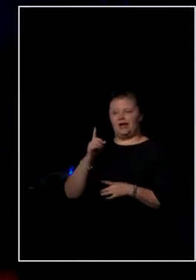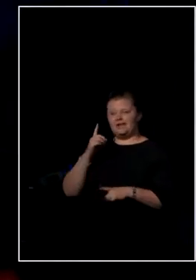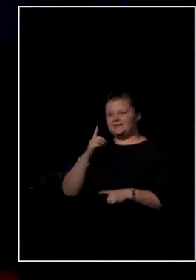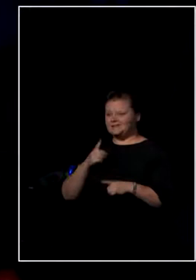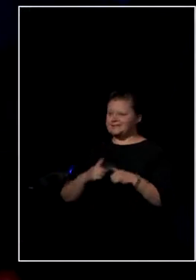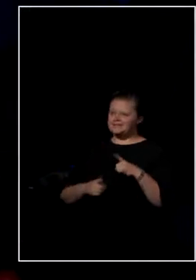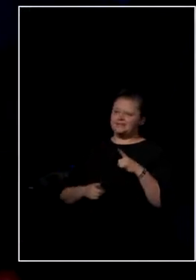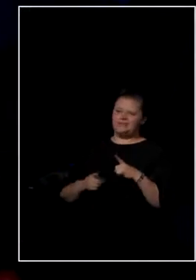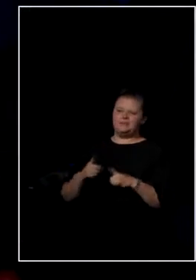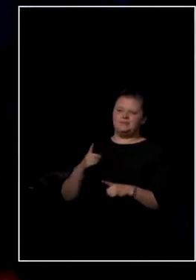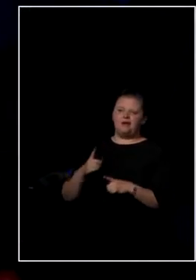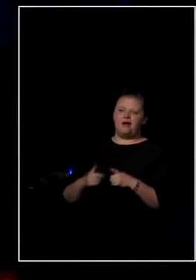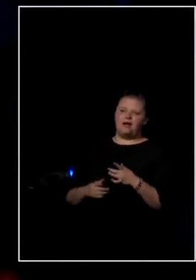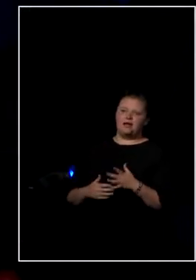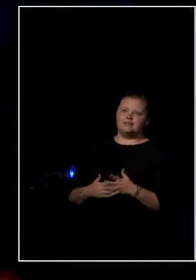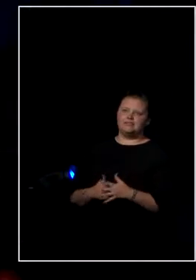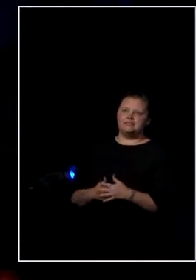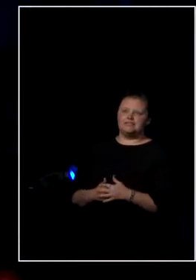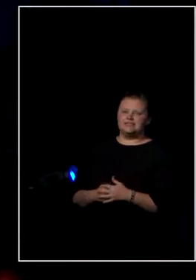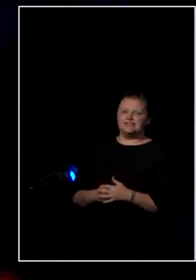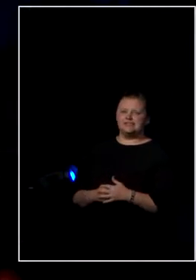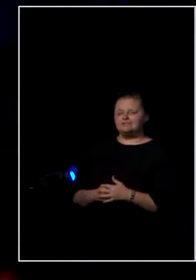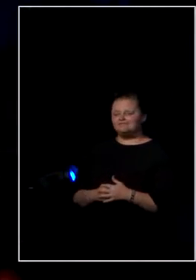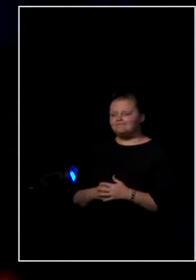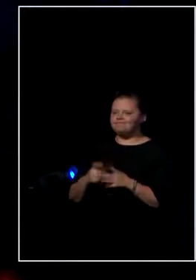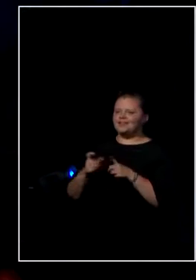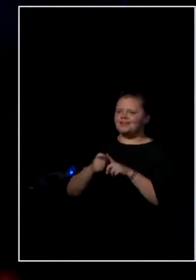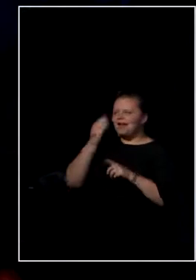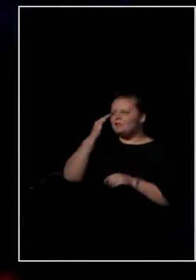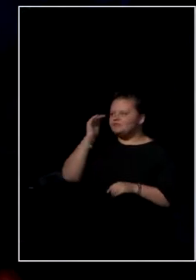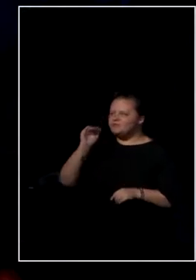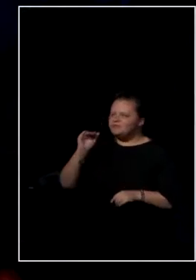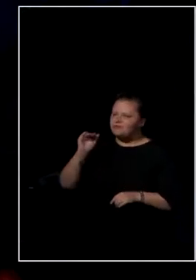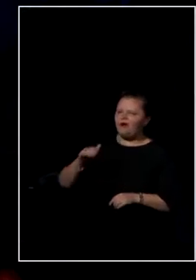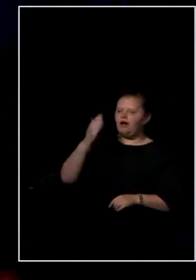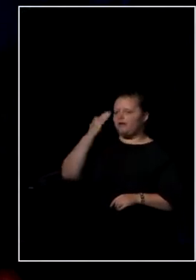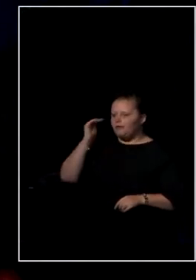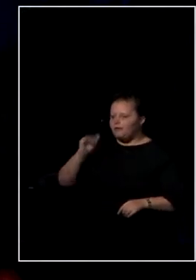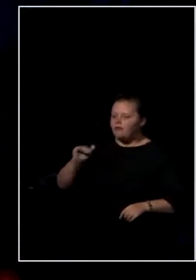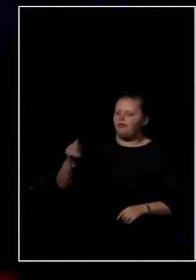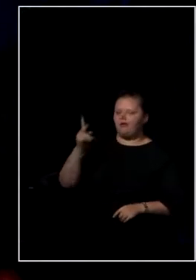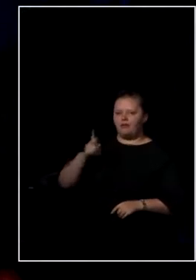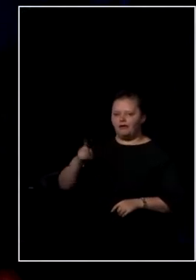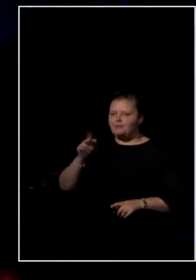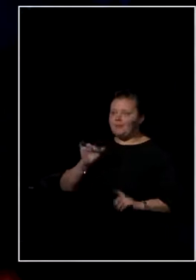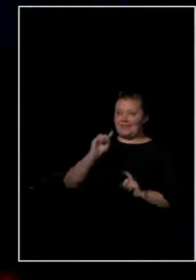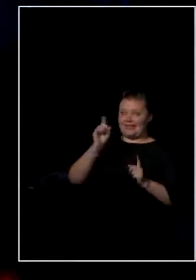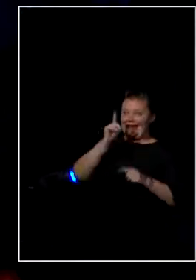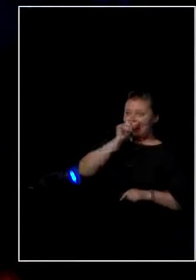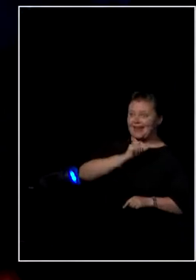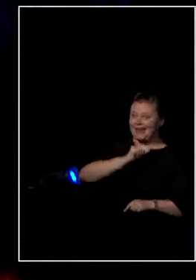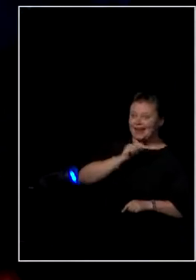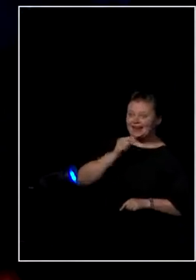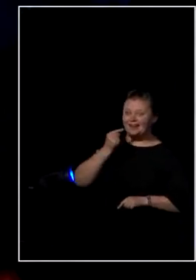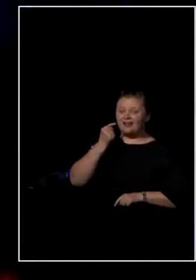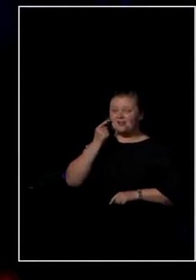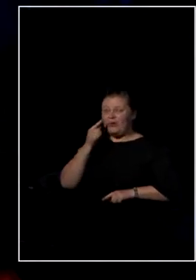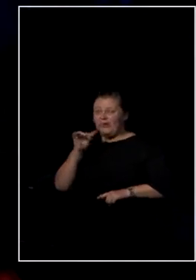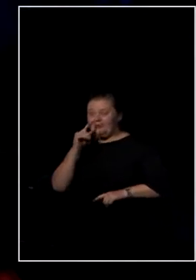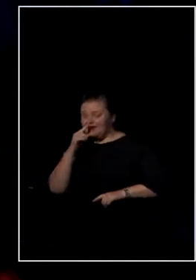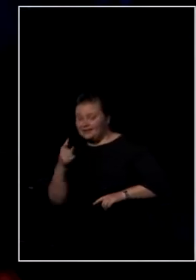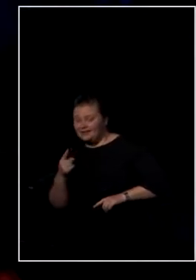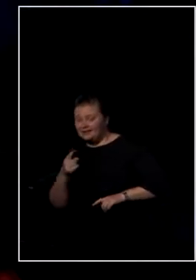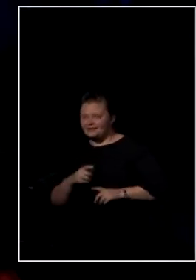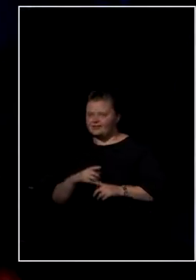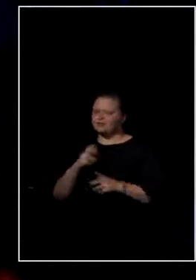sometimes it's hard to remind someone every single day that I might be able to do it today and I might not. My